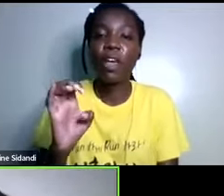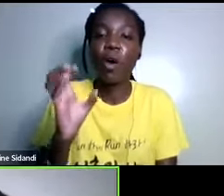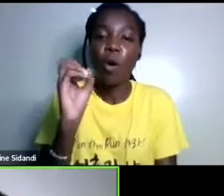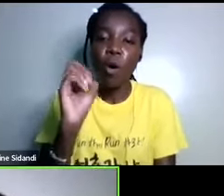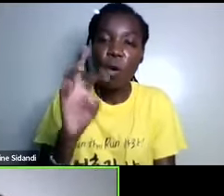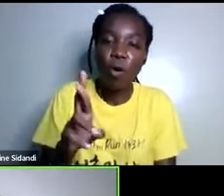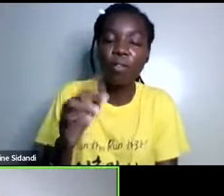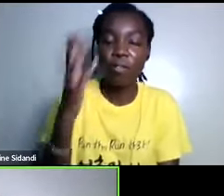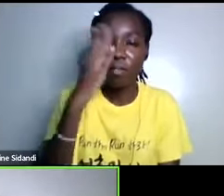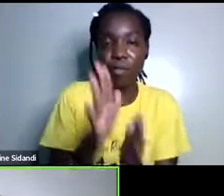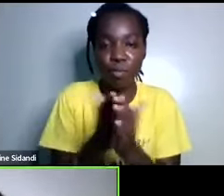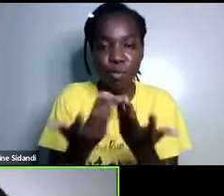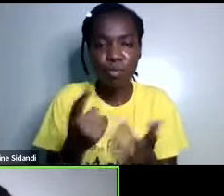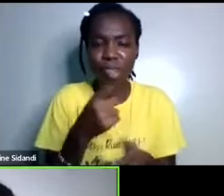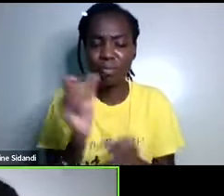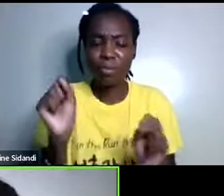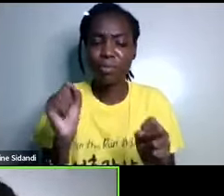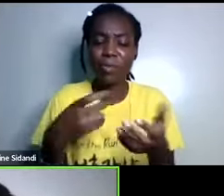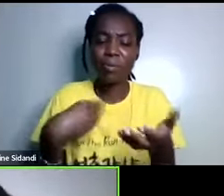as a consultant.